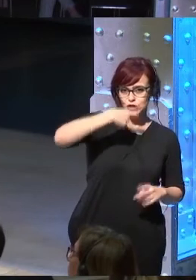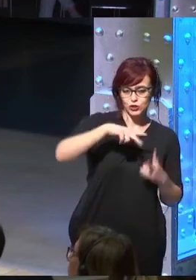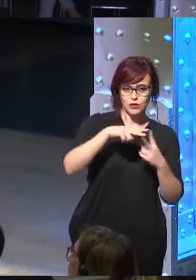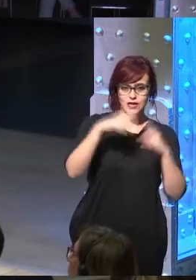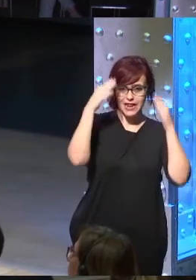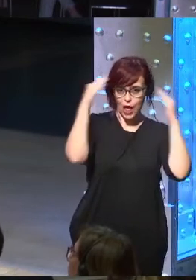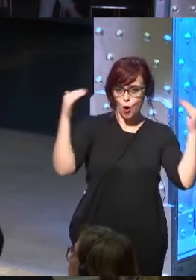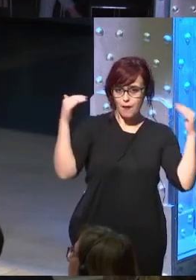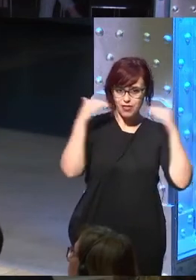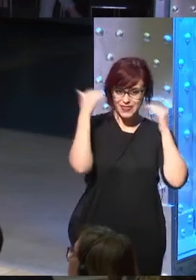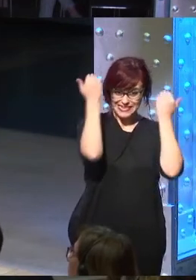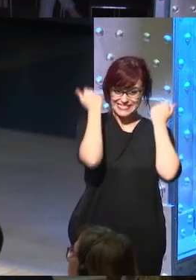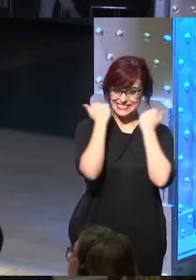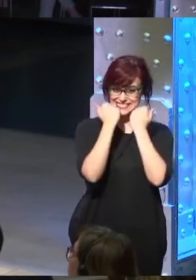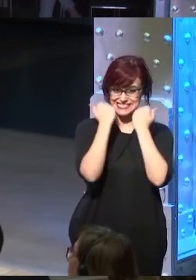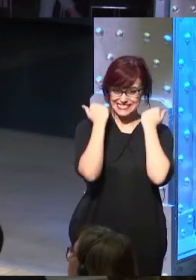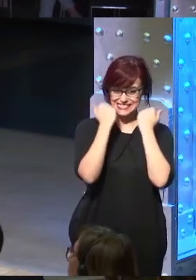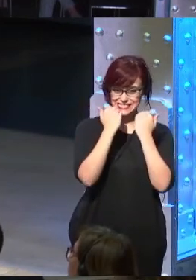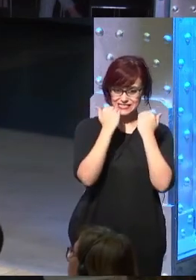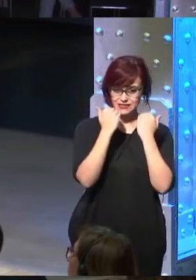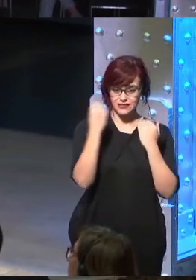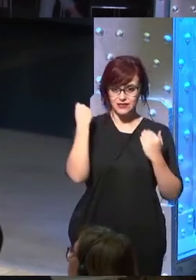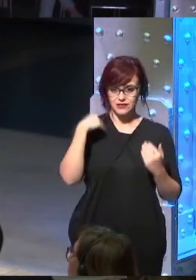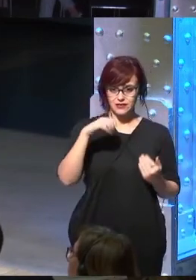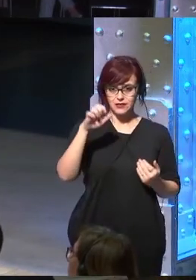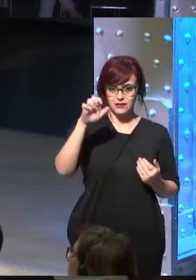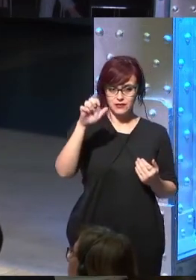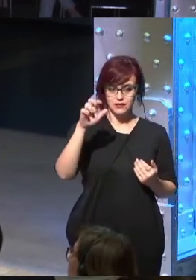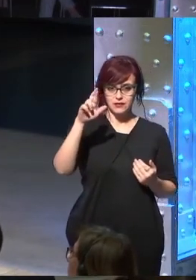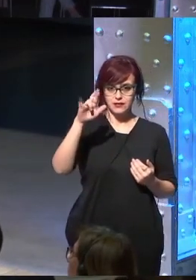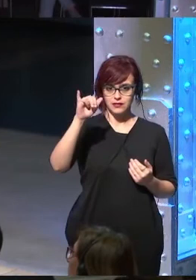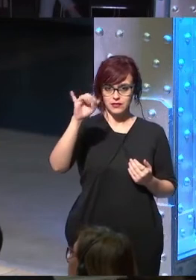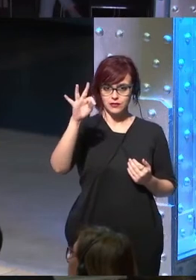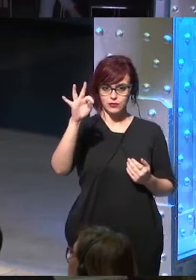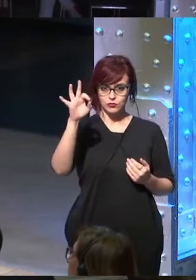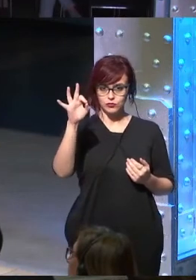myths, like Cleopatra and Dido.